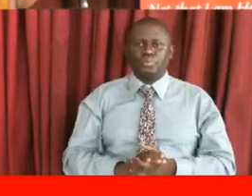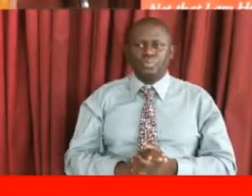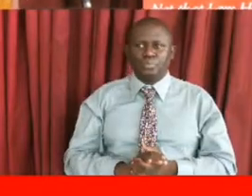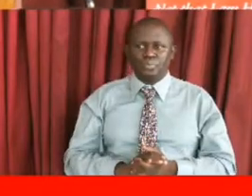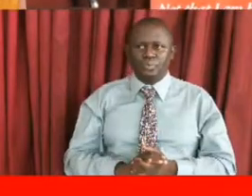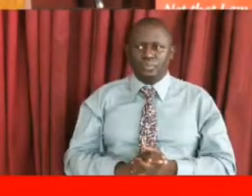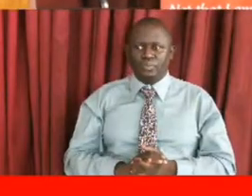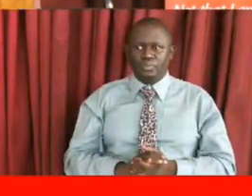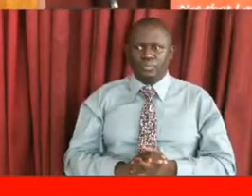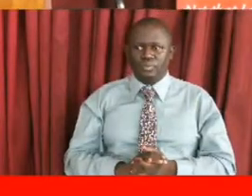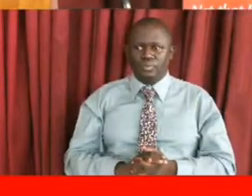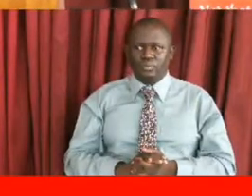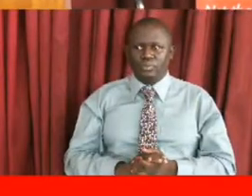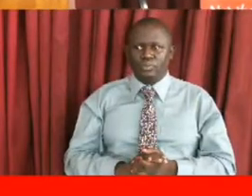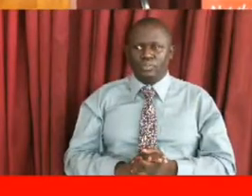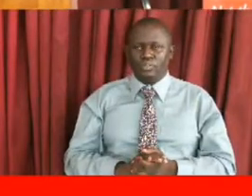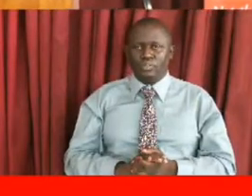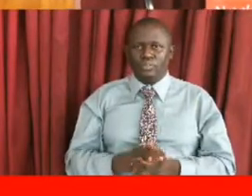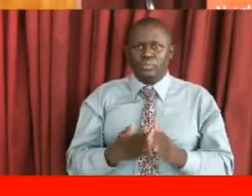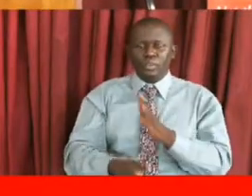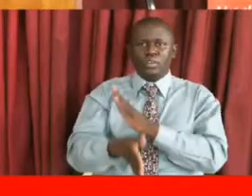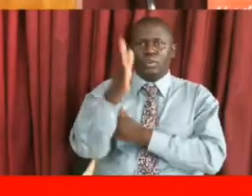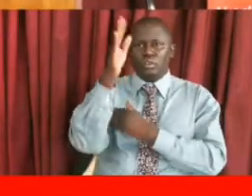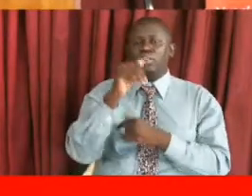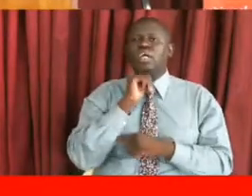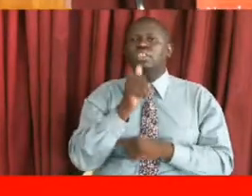power God does not